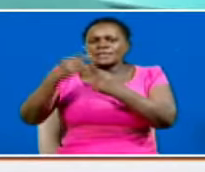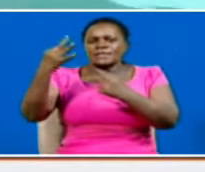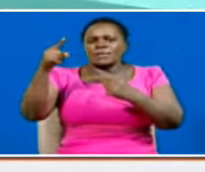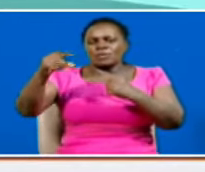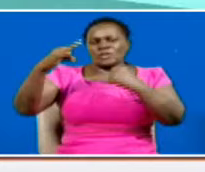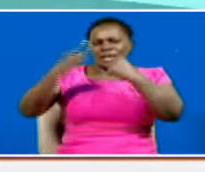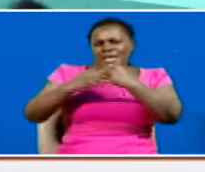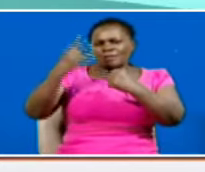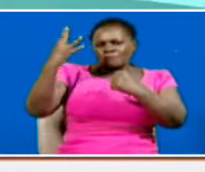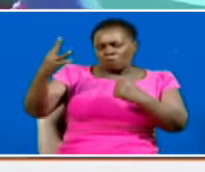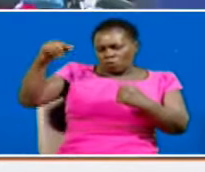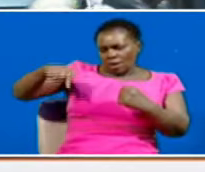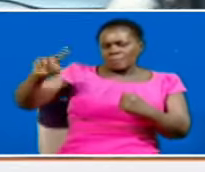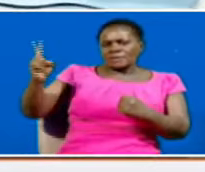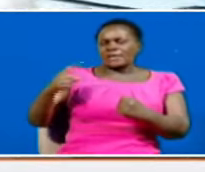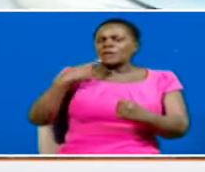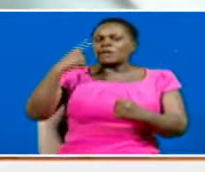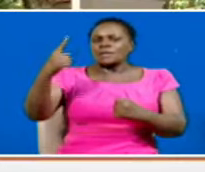193.84 in Nairobi,